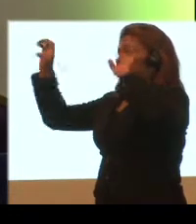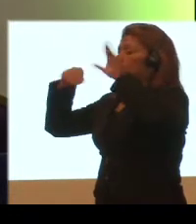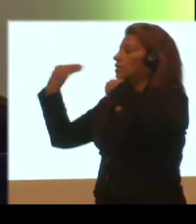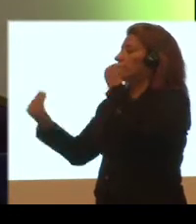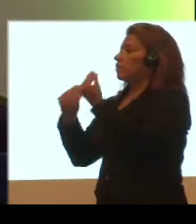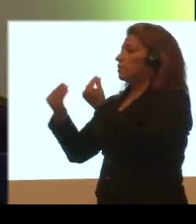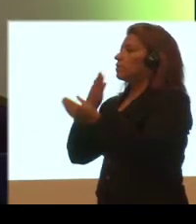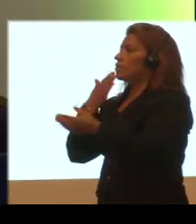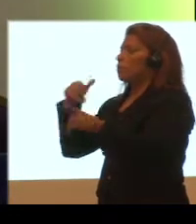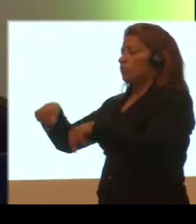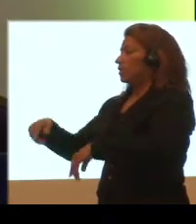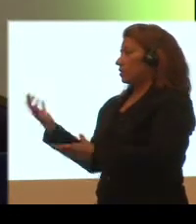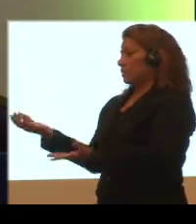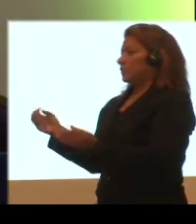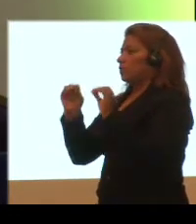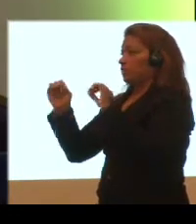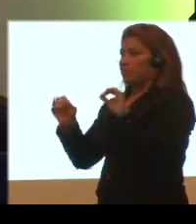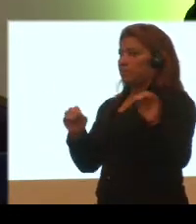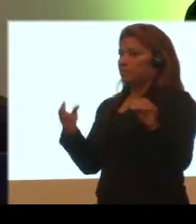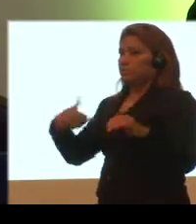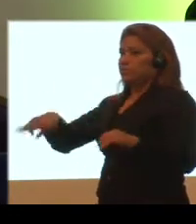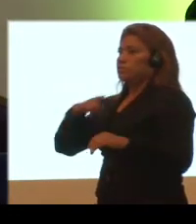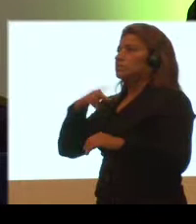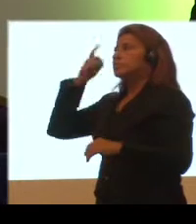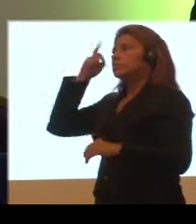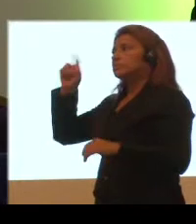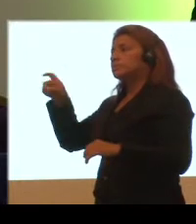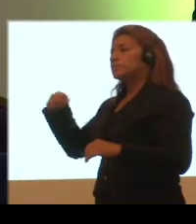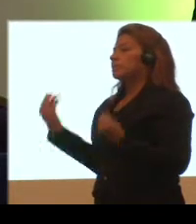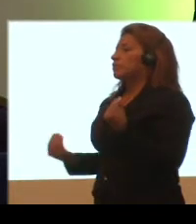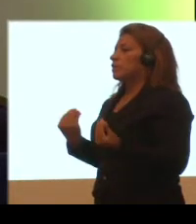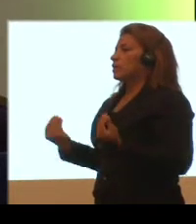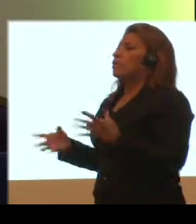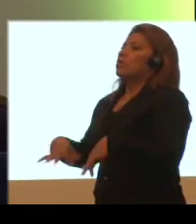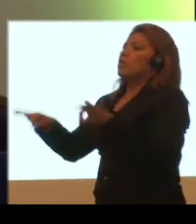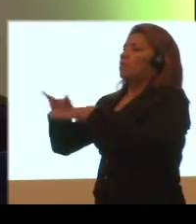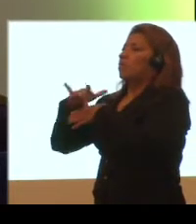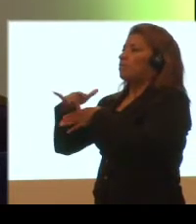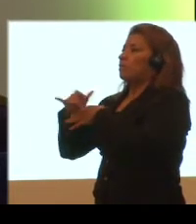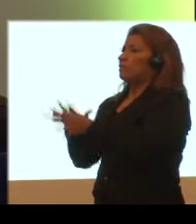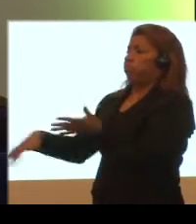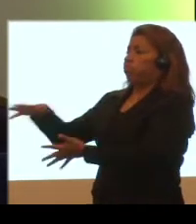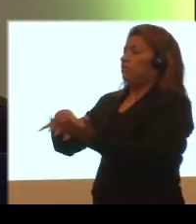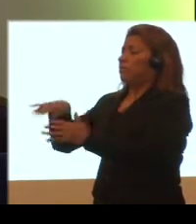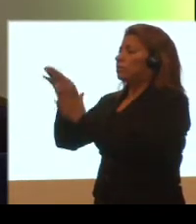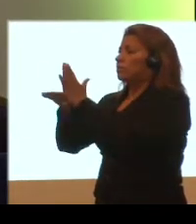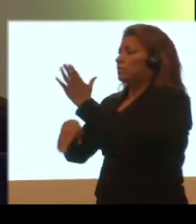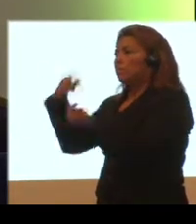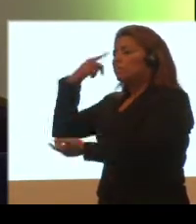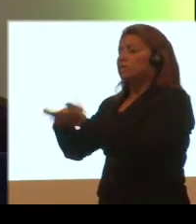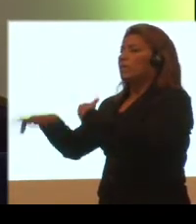framework of the JOGO. For us, we have to invest in reducing the risk of disasters to